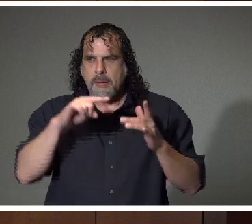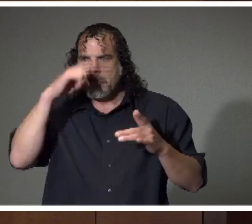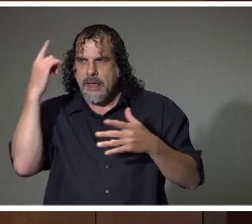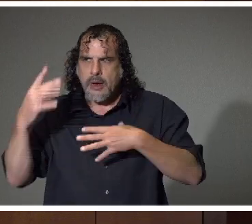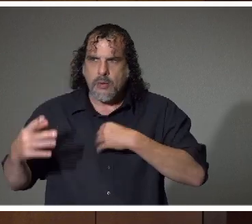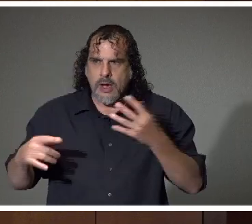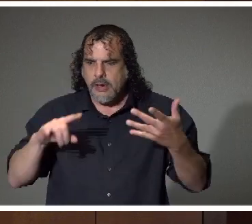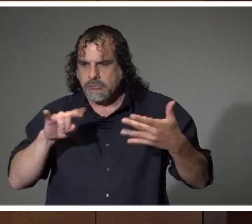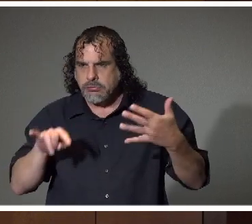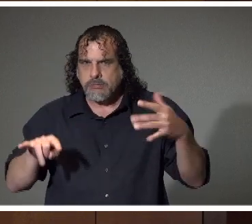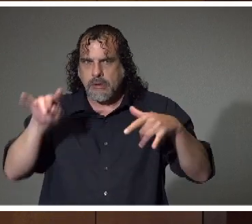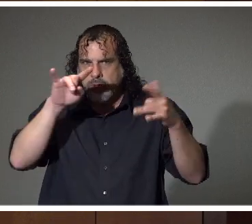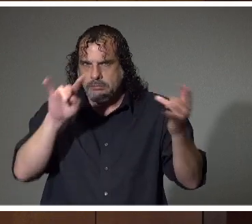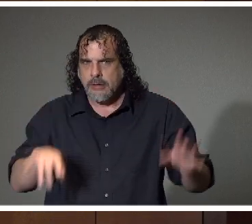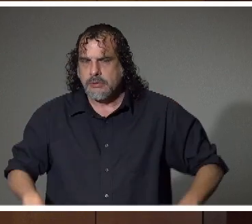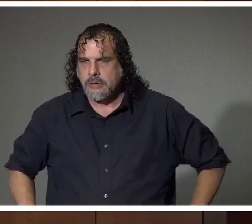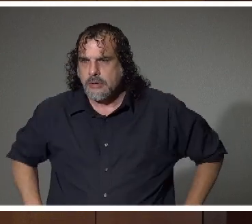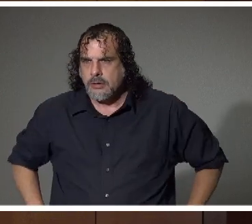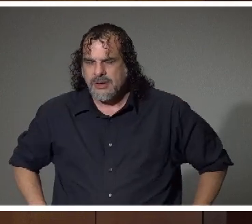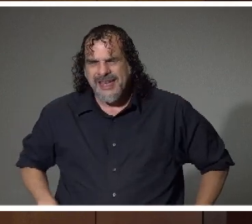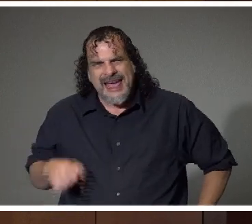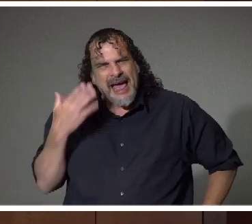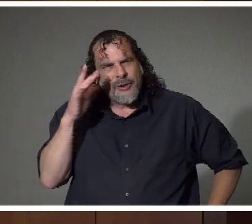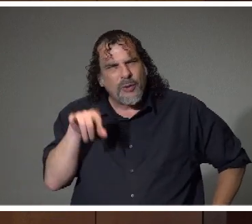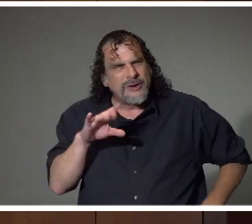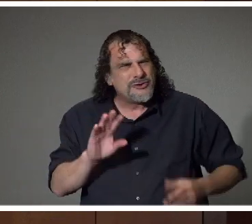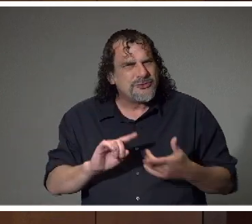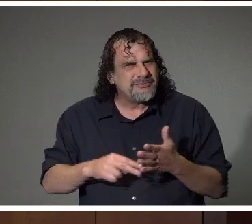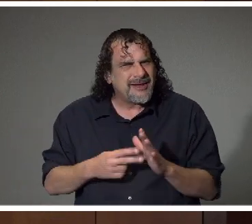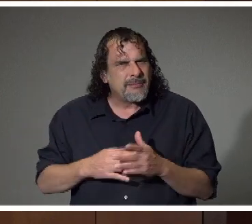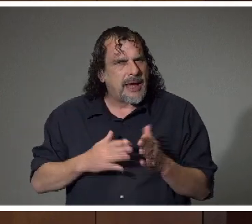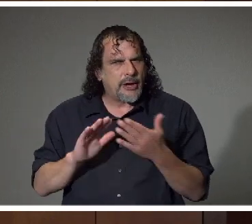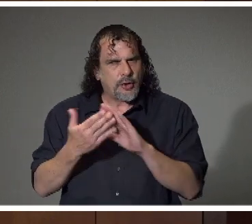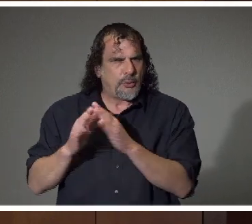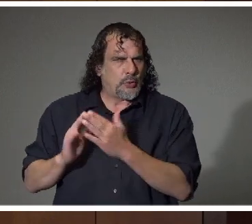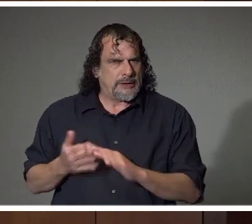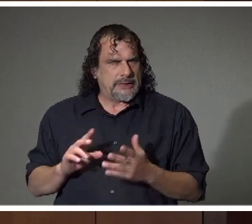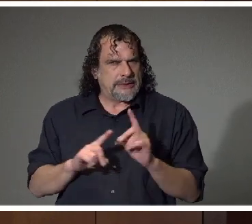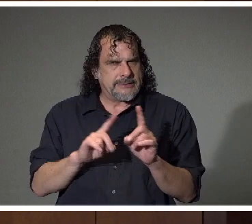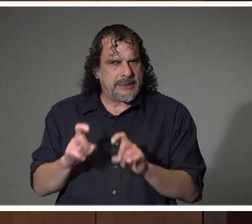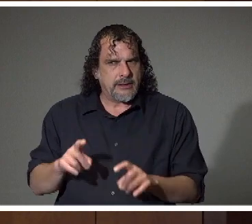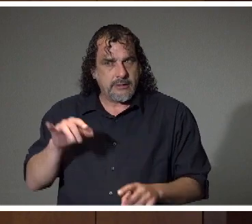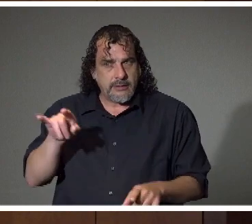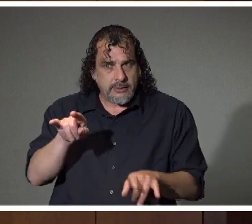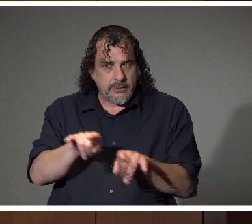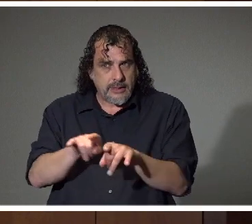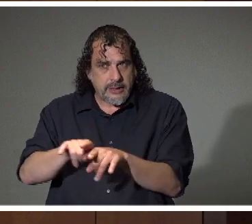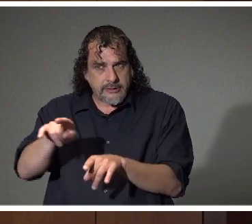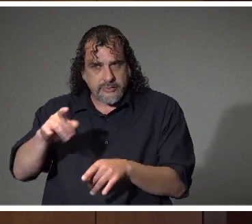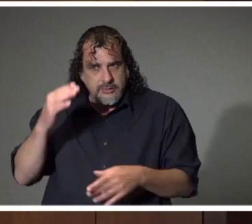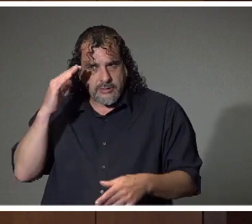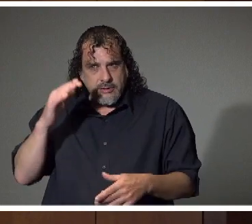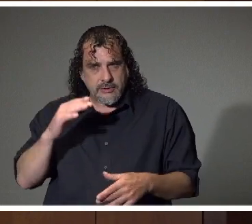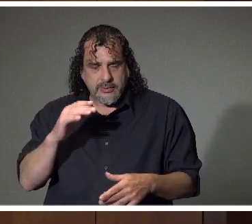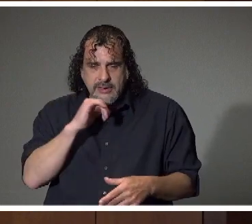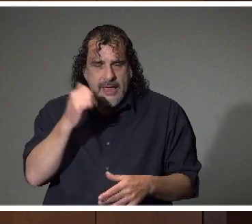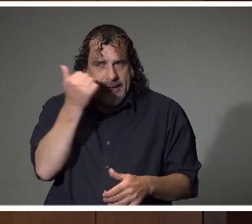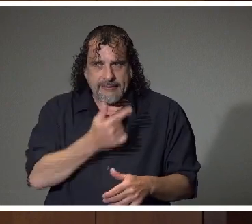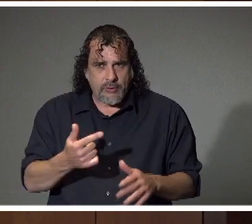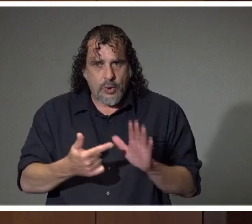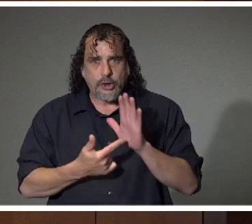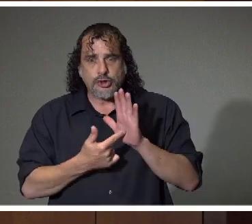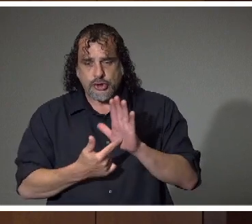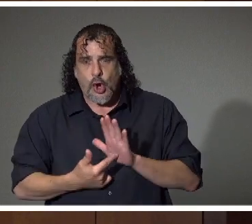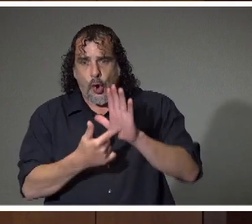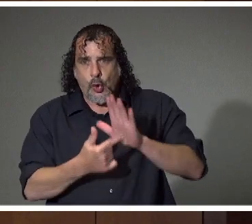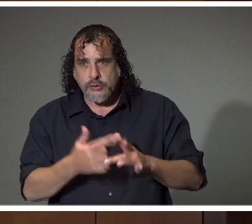I guess I'm not quite sure what you mean by community testing. Well, as you know, not everyone is symptomatic. To get a better idea